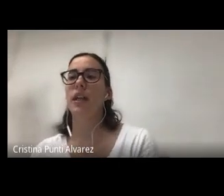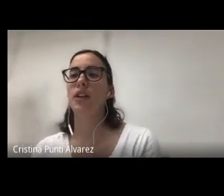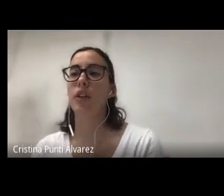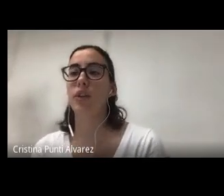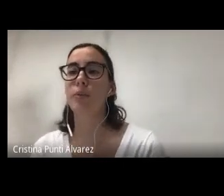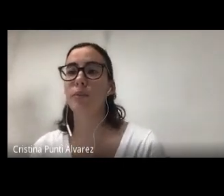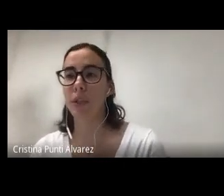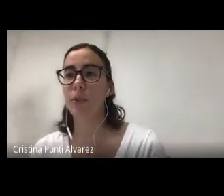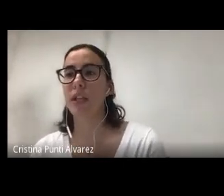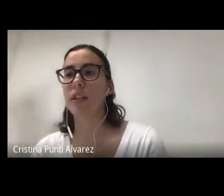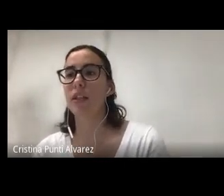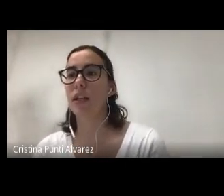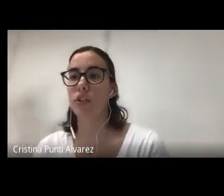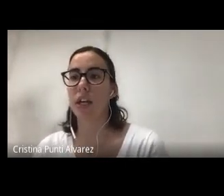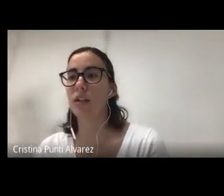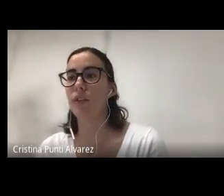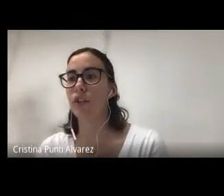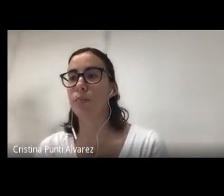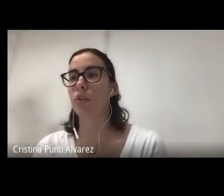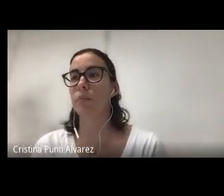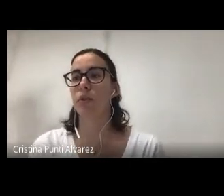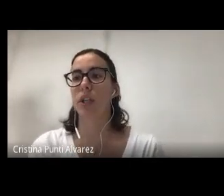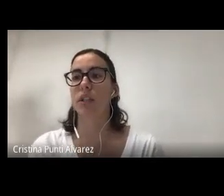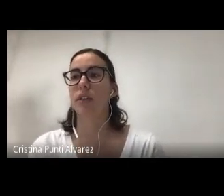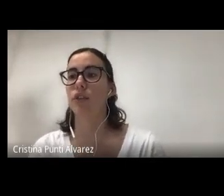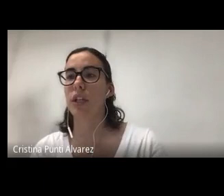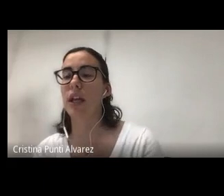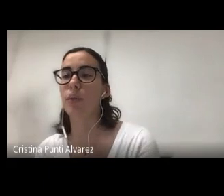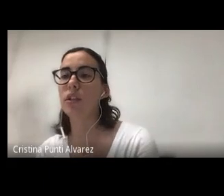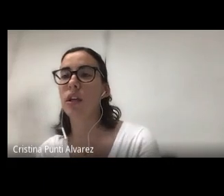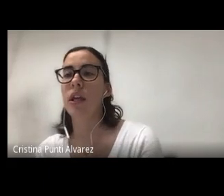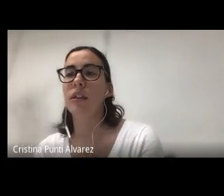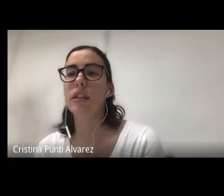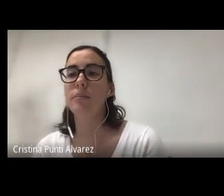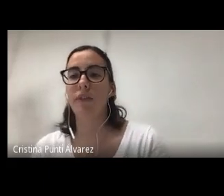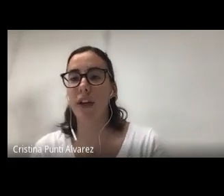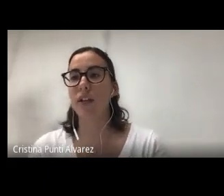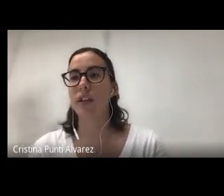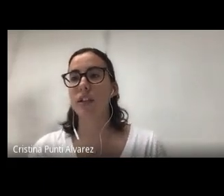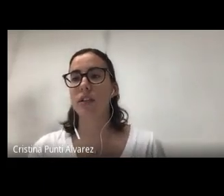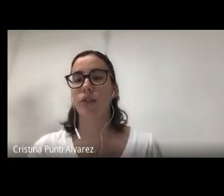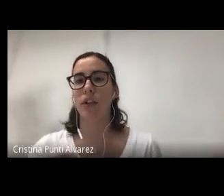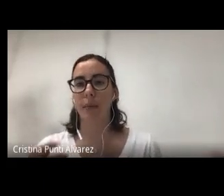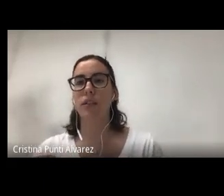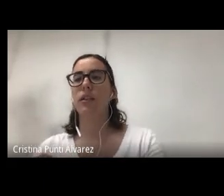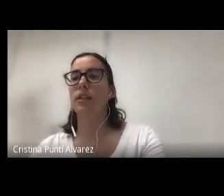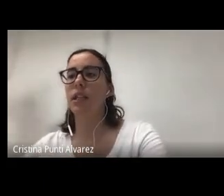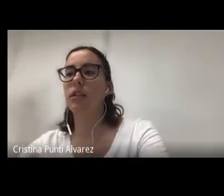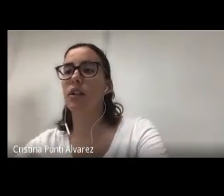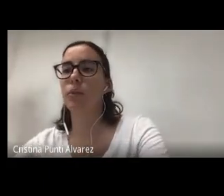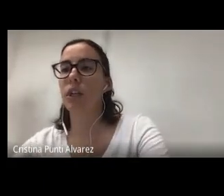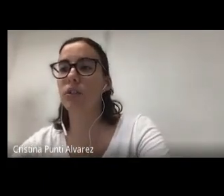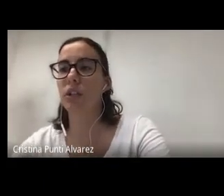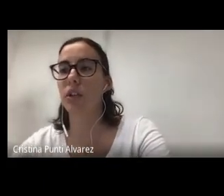Alvarez, and today I will be presenting EgoSign, a first-person view dataset for sign language. This is my final thesis for the Master in